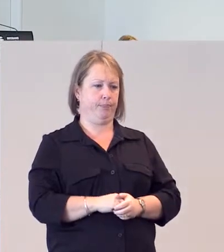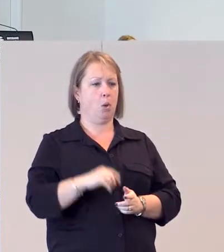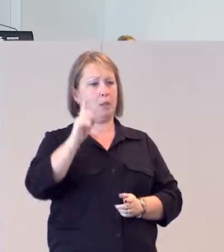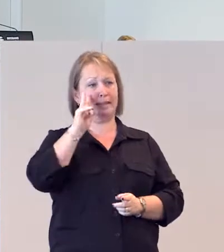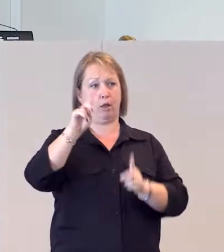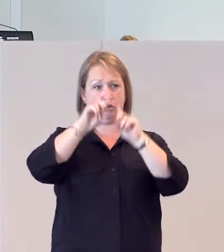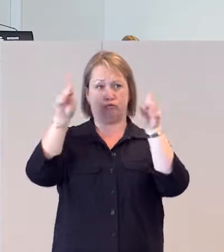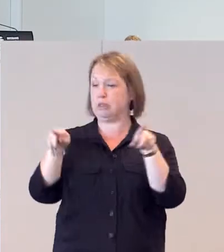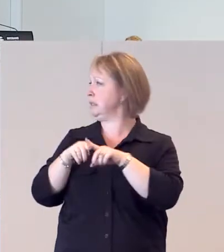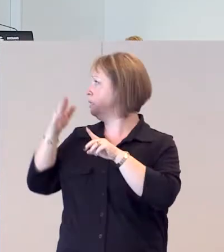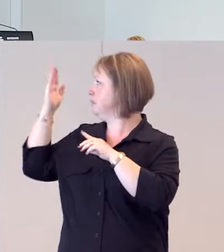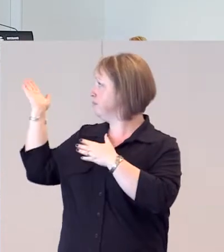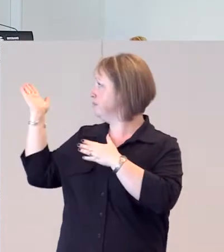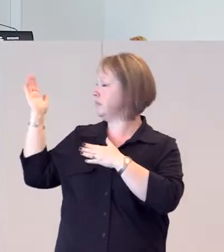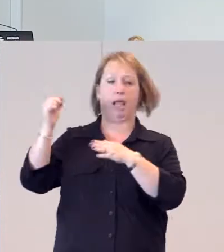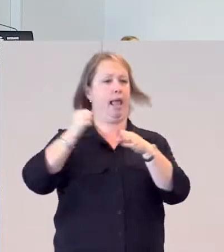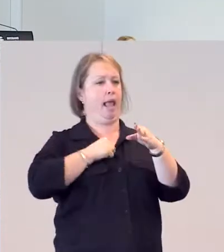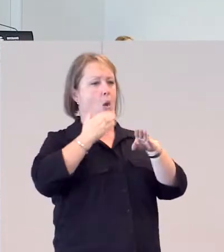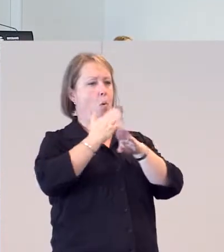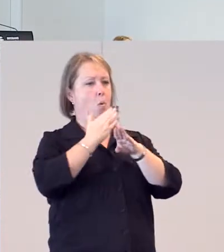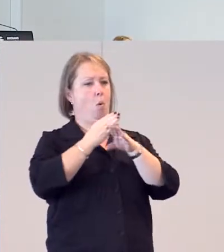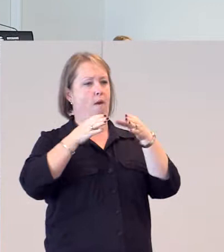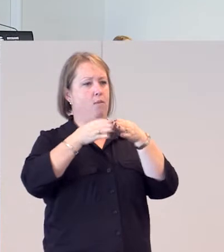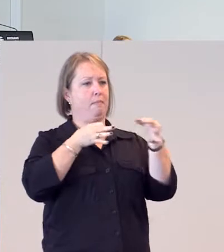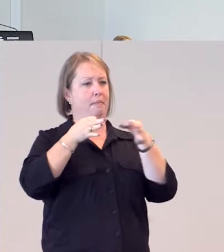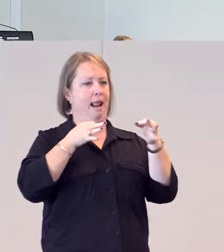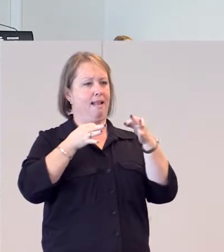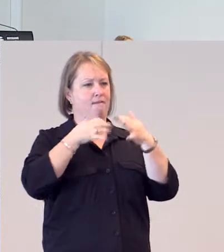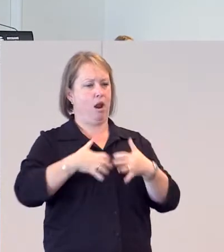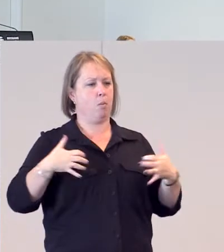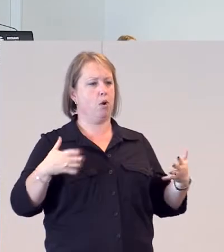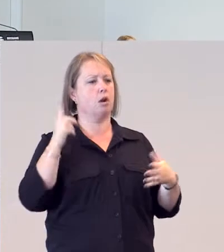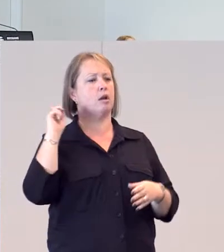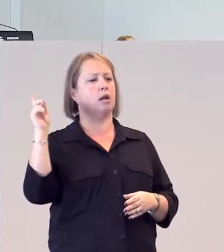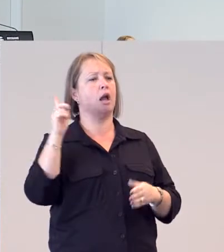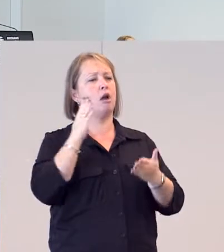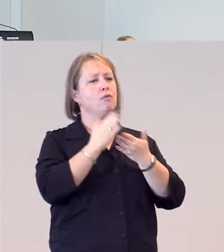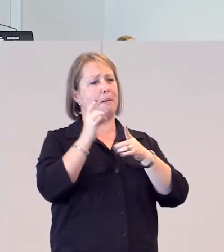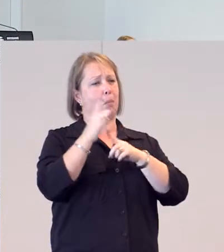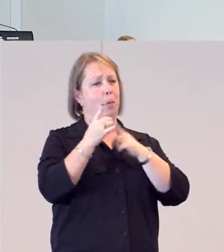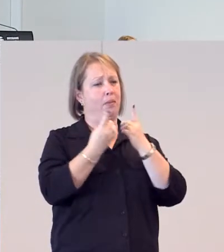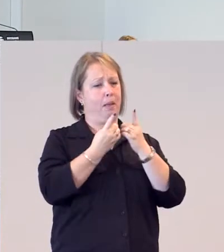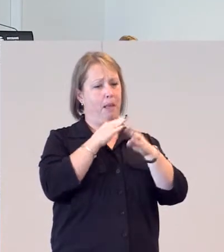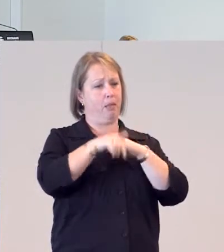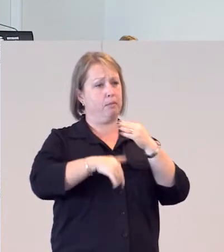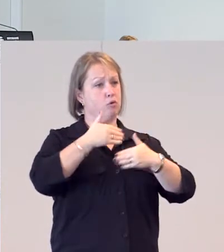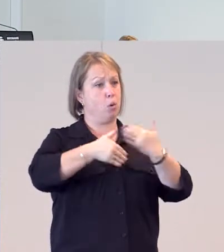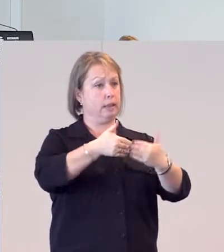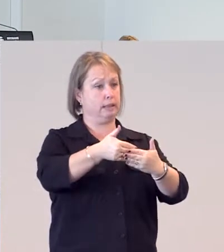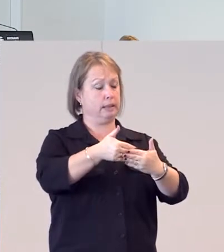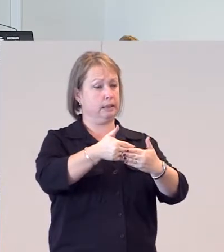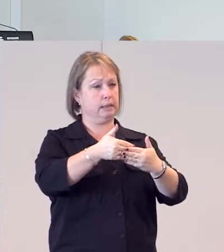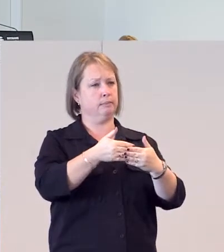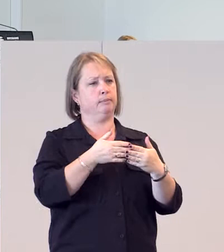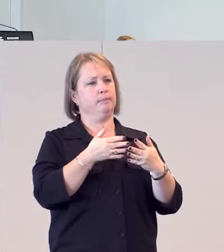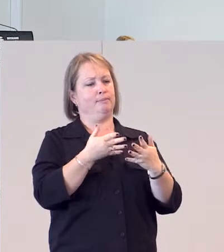on the screen is our workforce planning framework. The important thing about this process is that the way